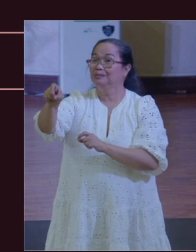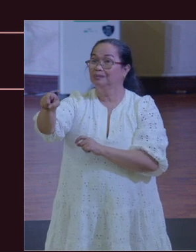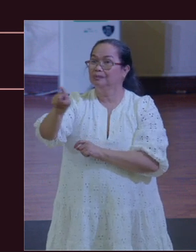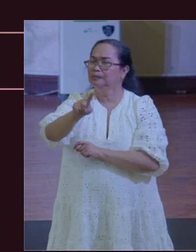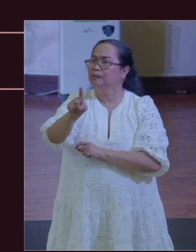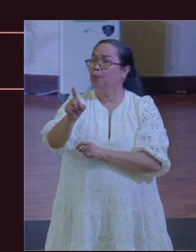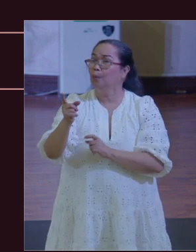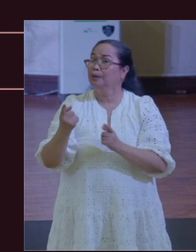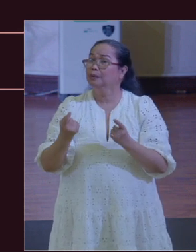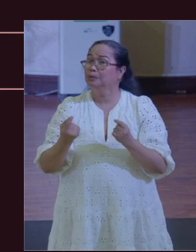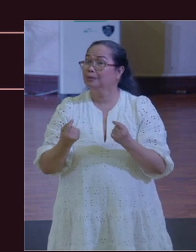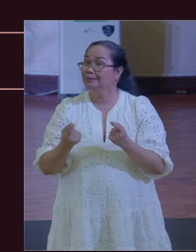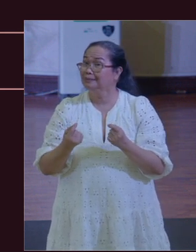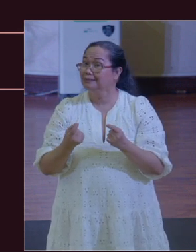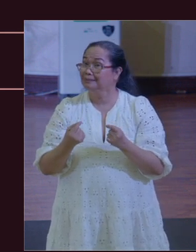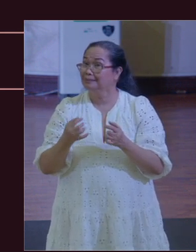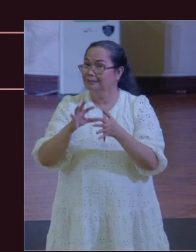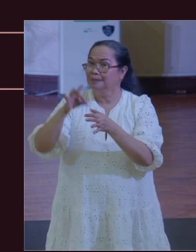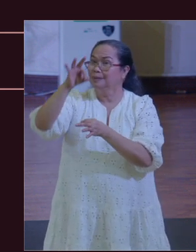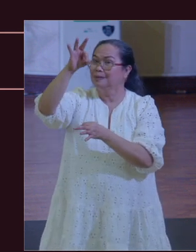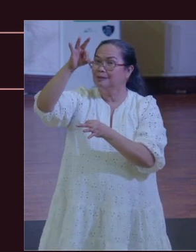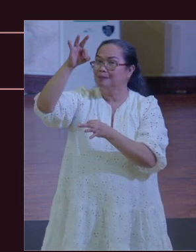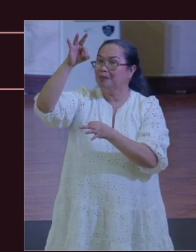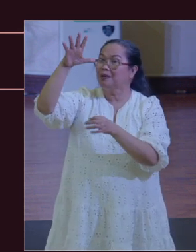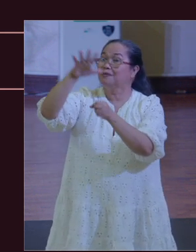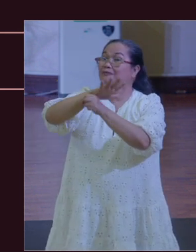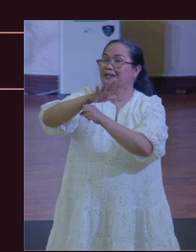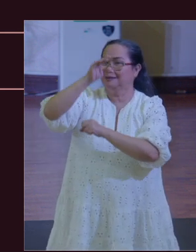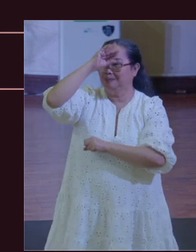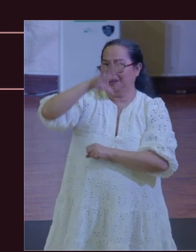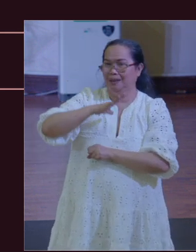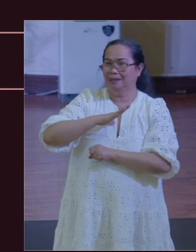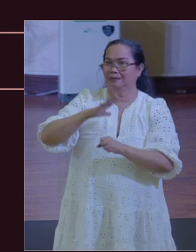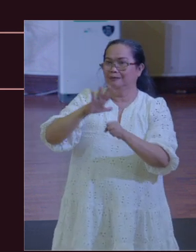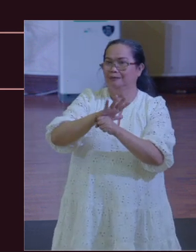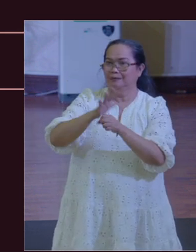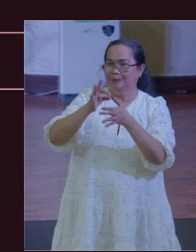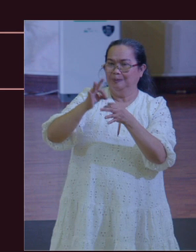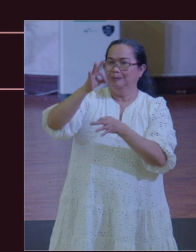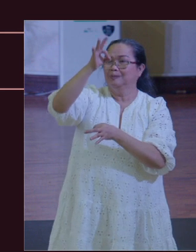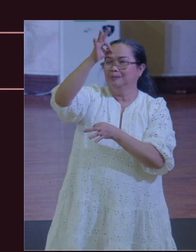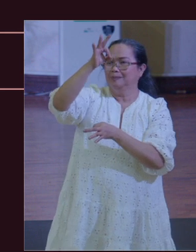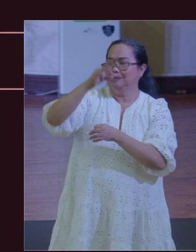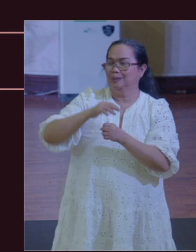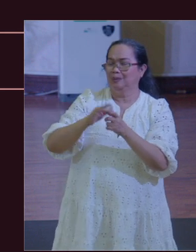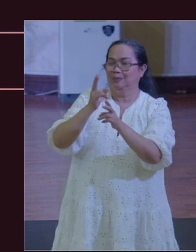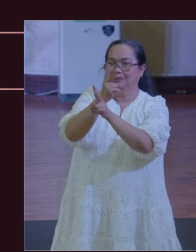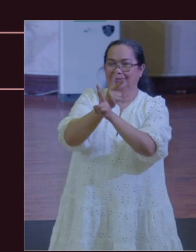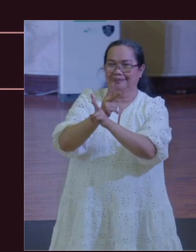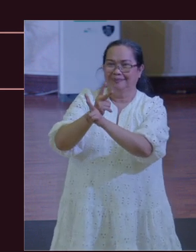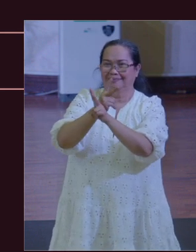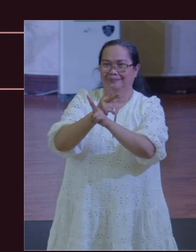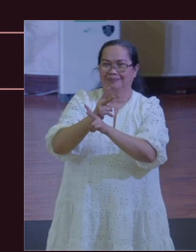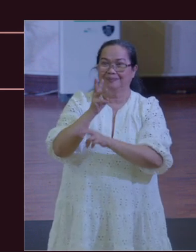ng spirit-filled men, full of the Spirit, to take care of the widows, while we